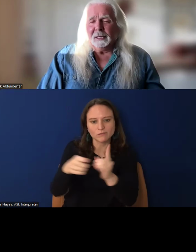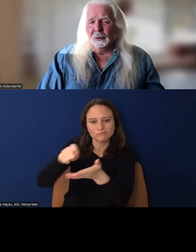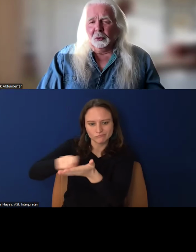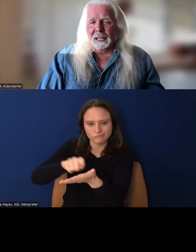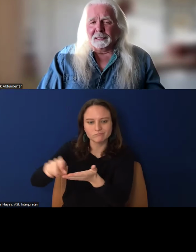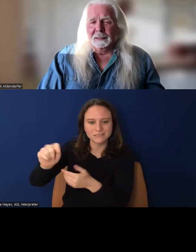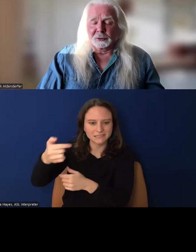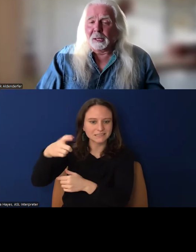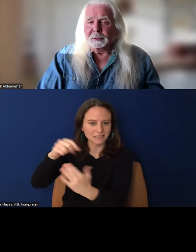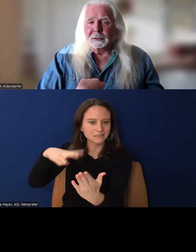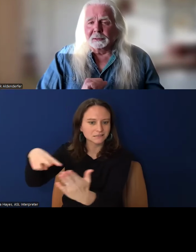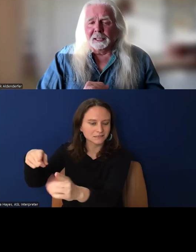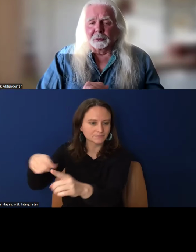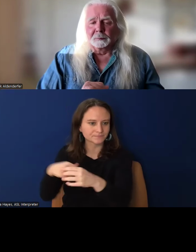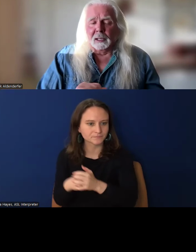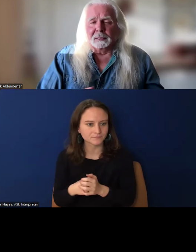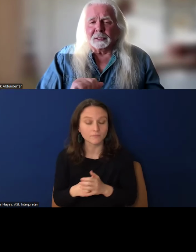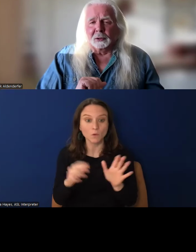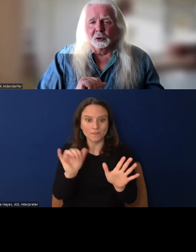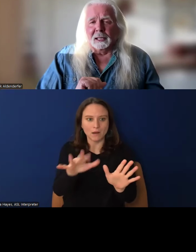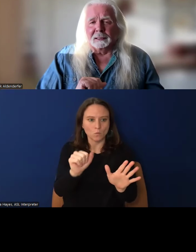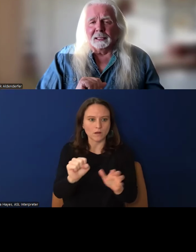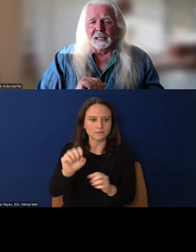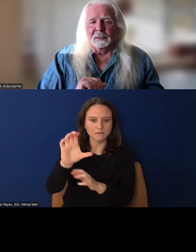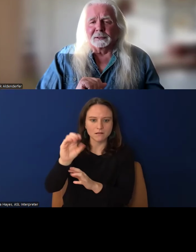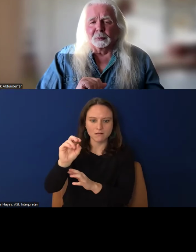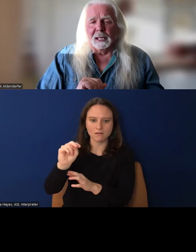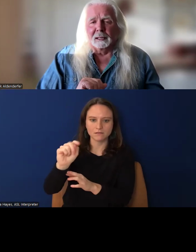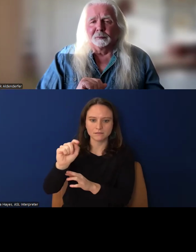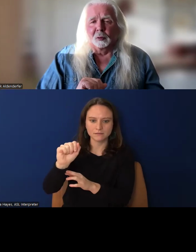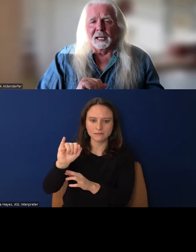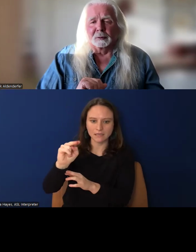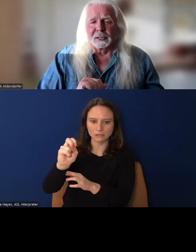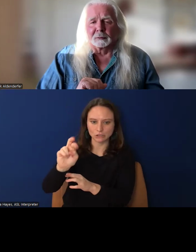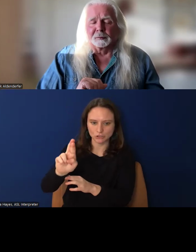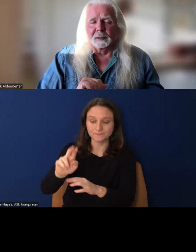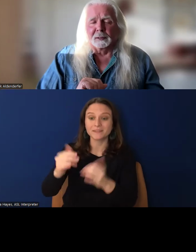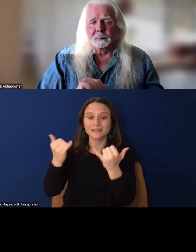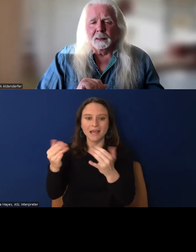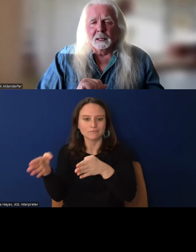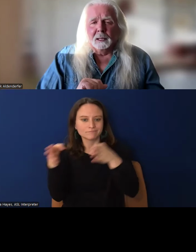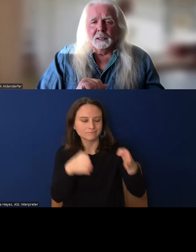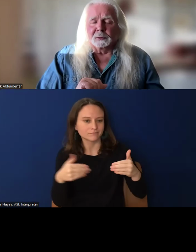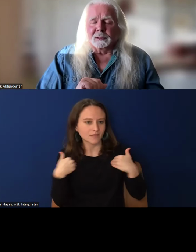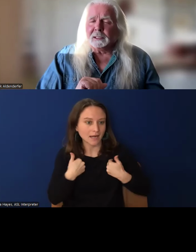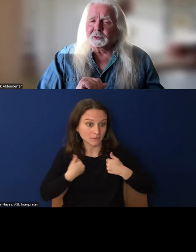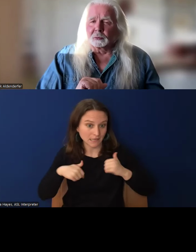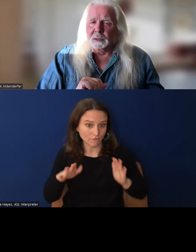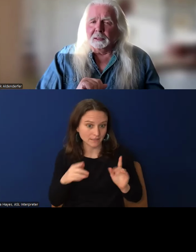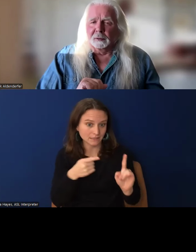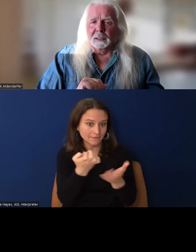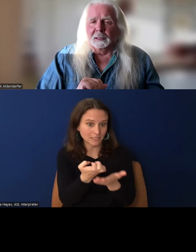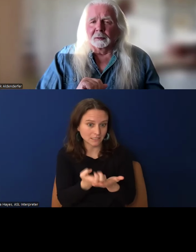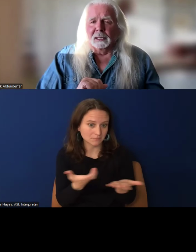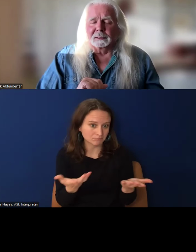Let's take a look at, so that was his container. Now let's take a look at the evidence that we have for animal sacrifice. So the texts are